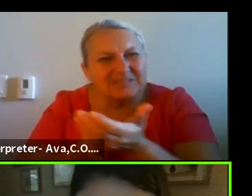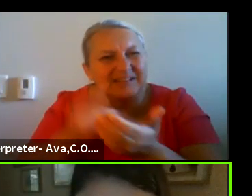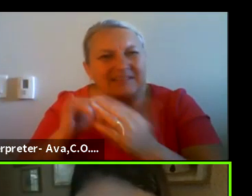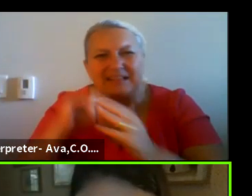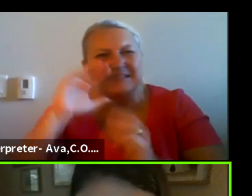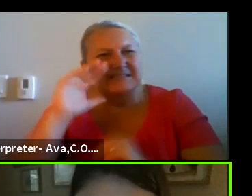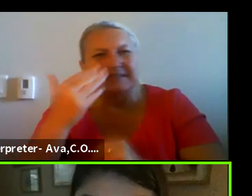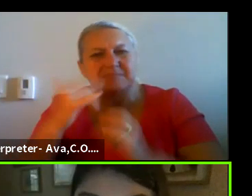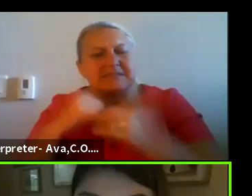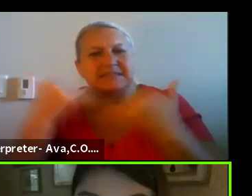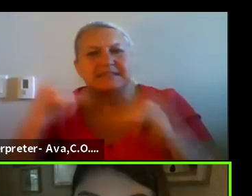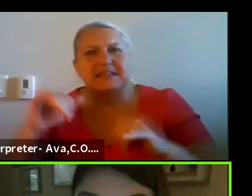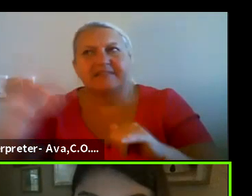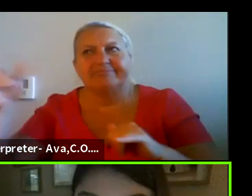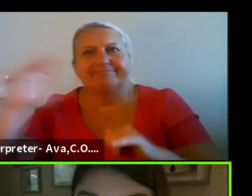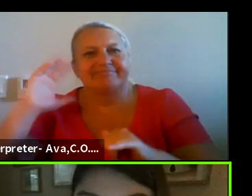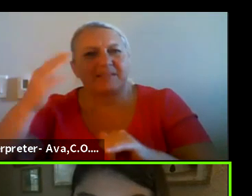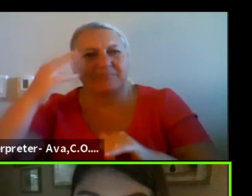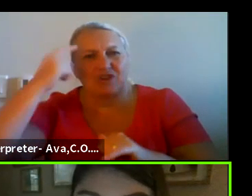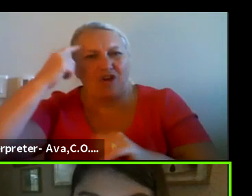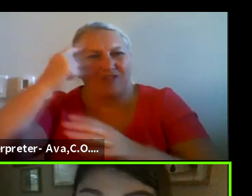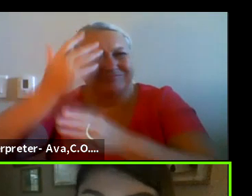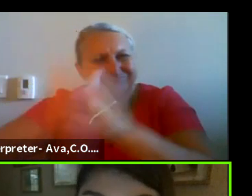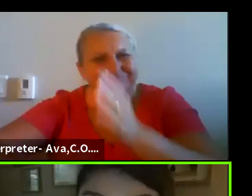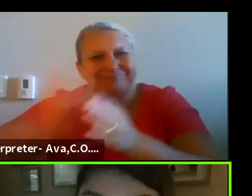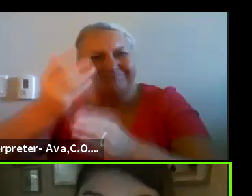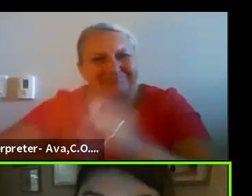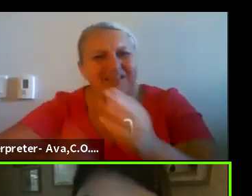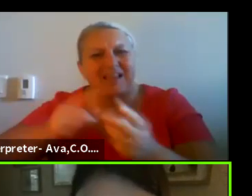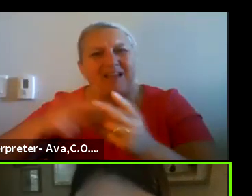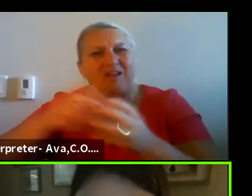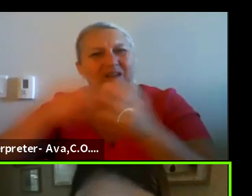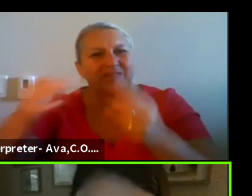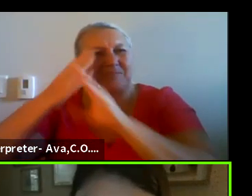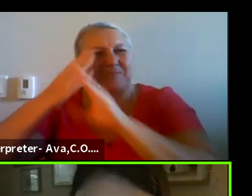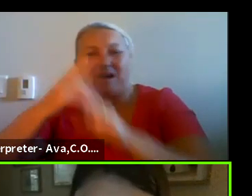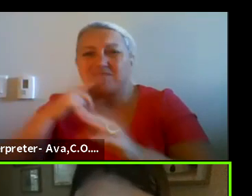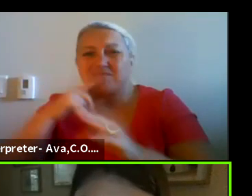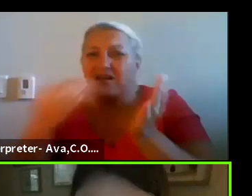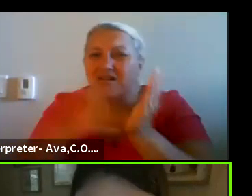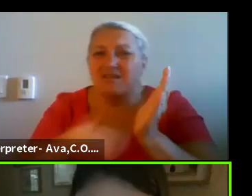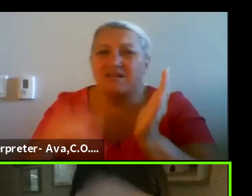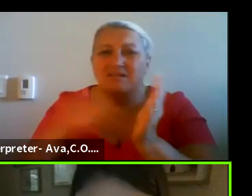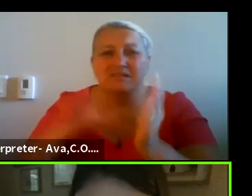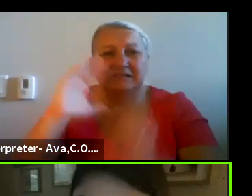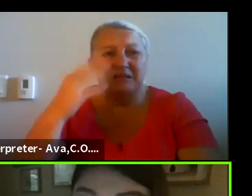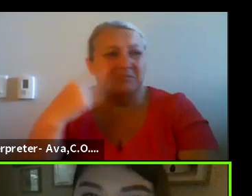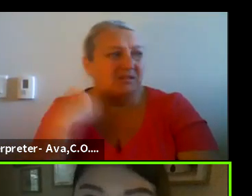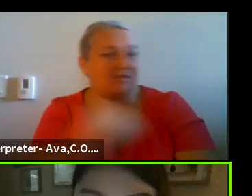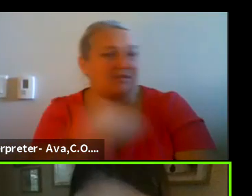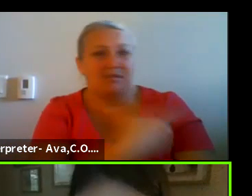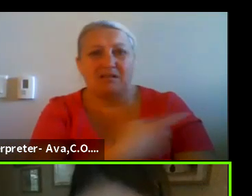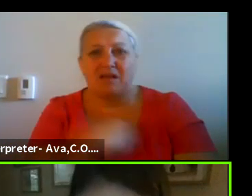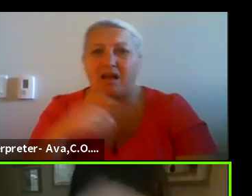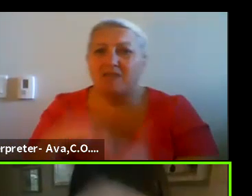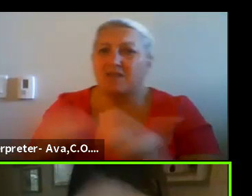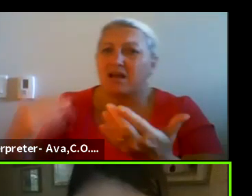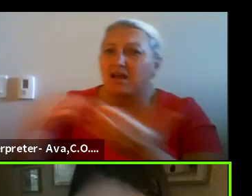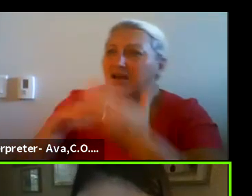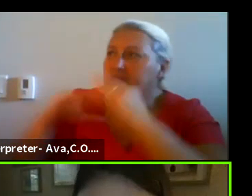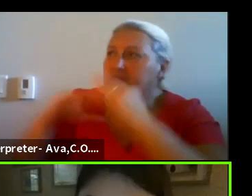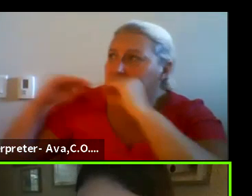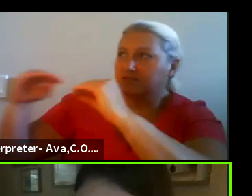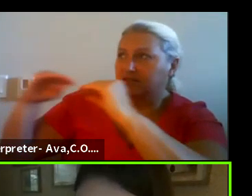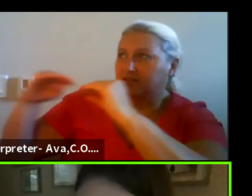and barrier, it takes a lot of educational work on behalf of those who are having to do said education and